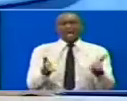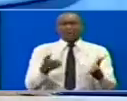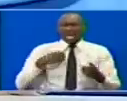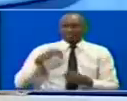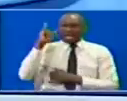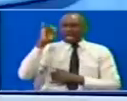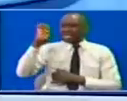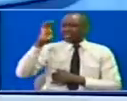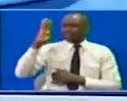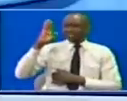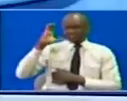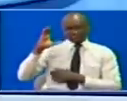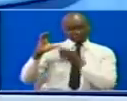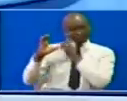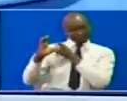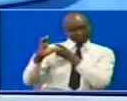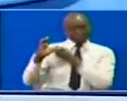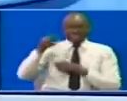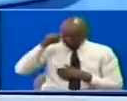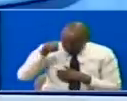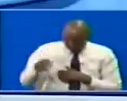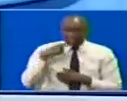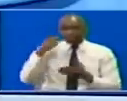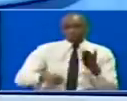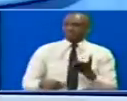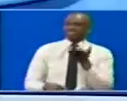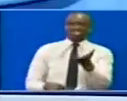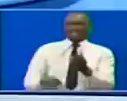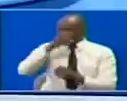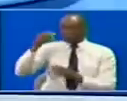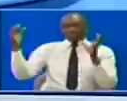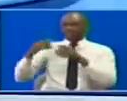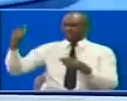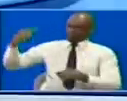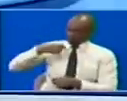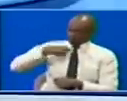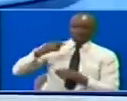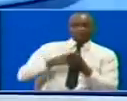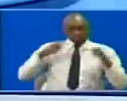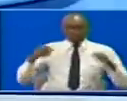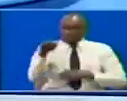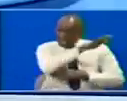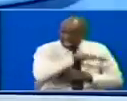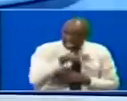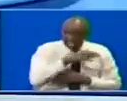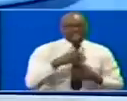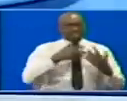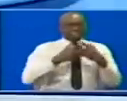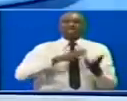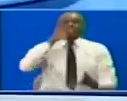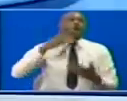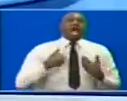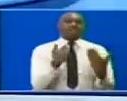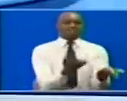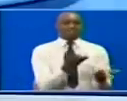Now, the Independent Electoral and Boundaries Commission is condemning claims by Jubilee that opposition areas are being favoured in the